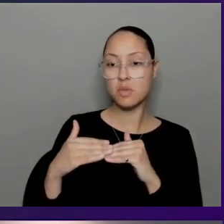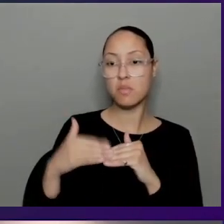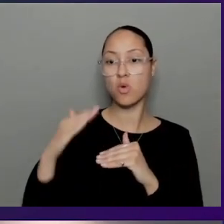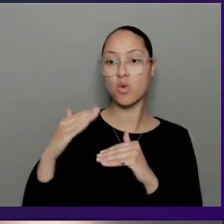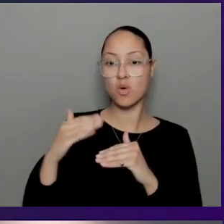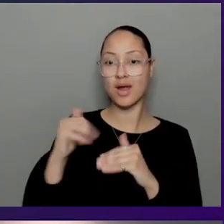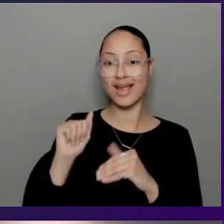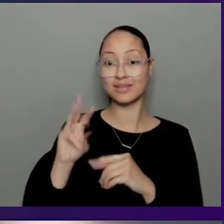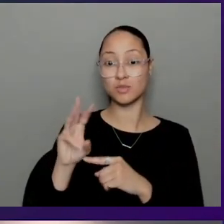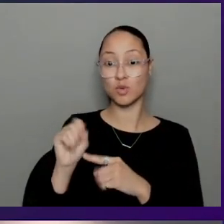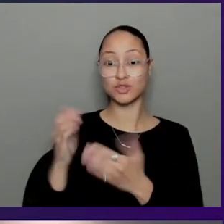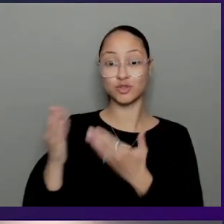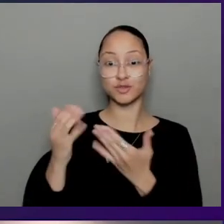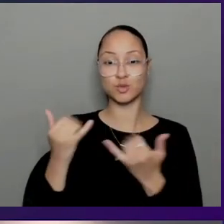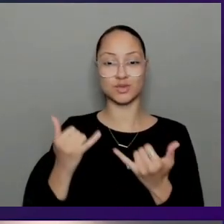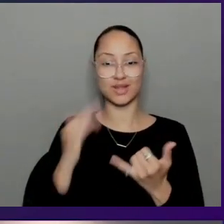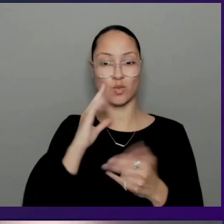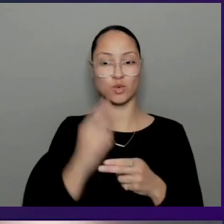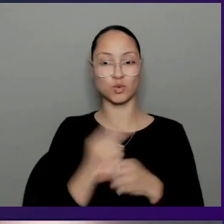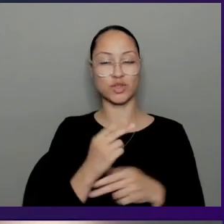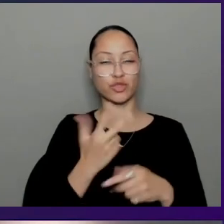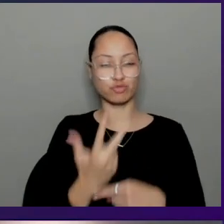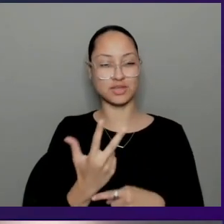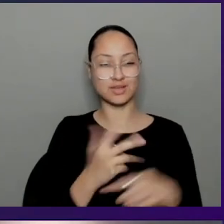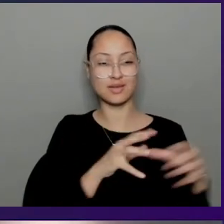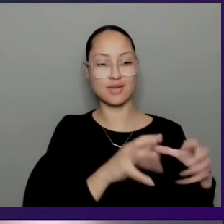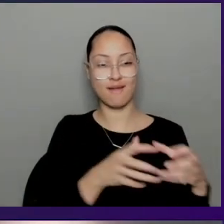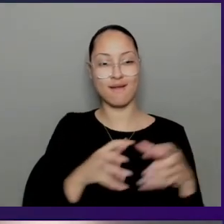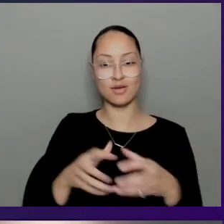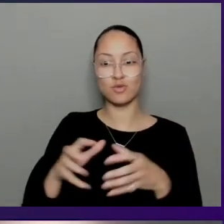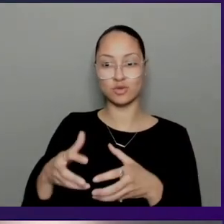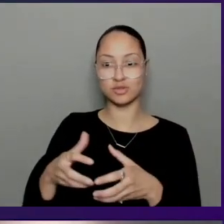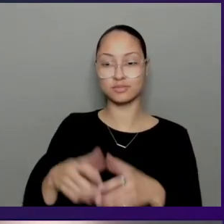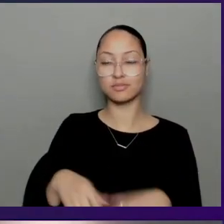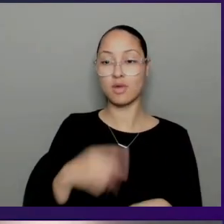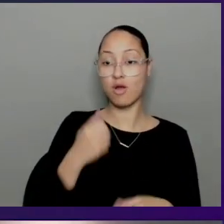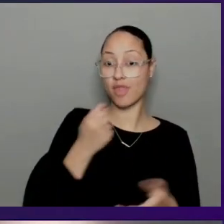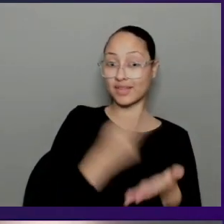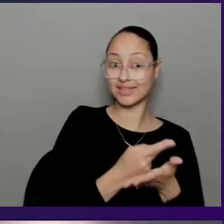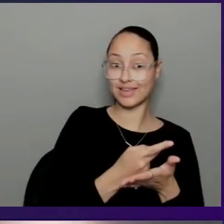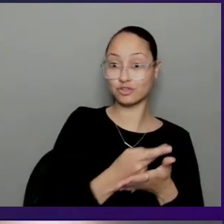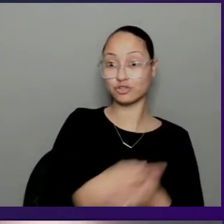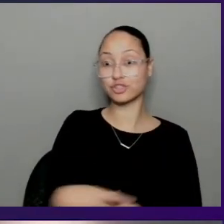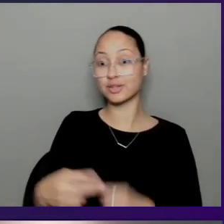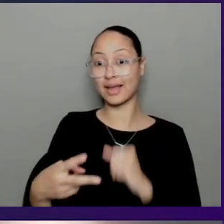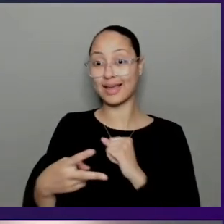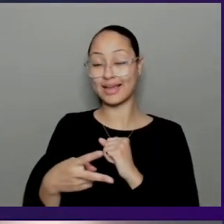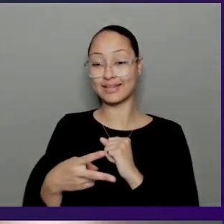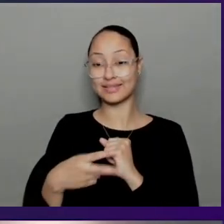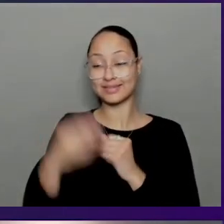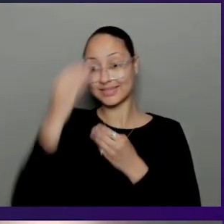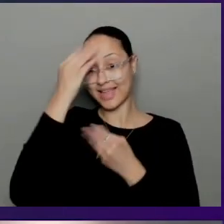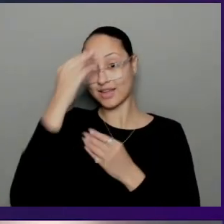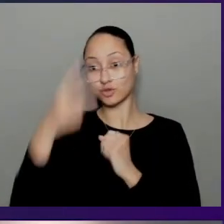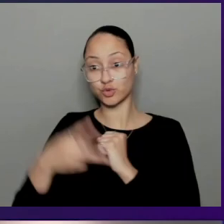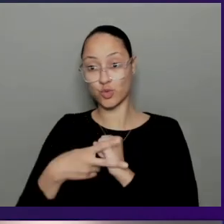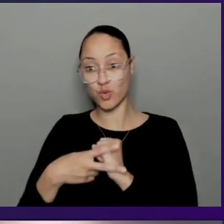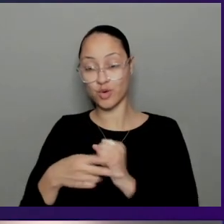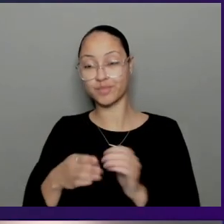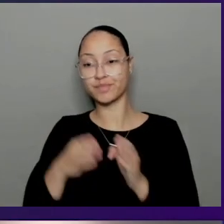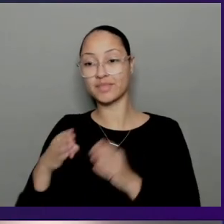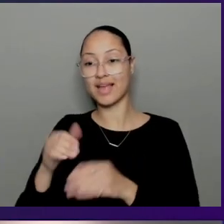today we'll be using three categories: authentication, data store, and API.